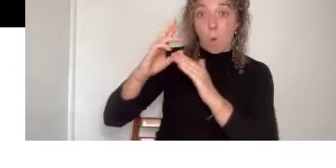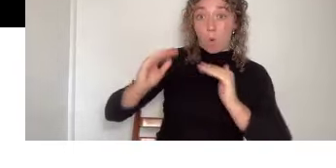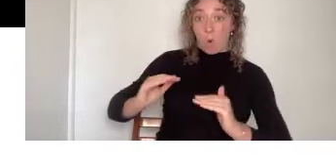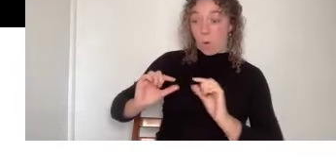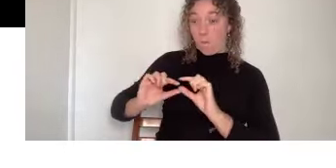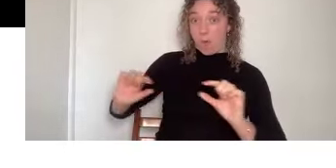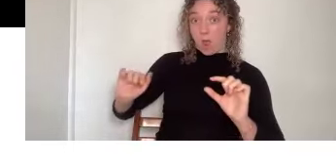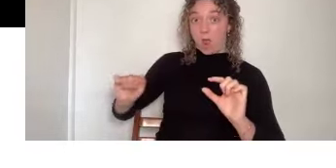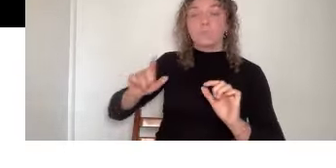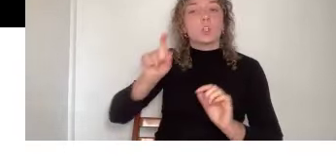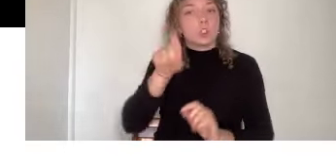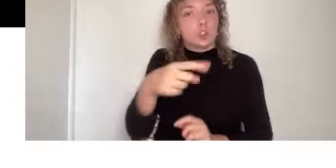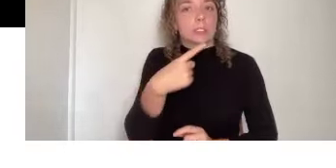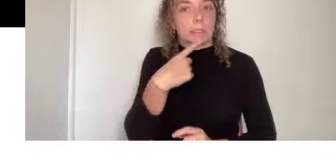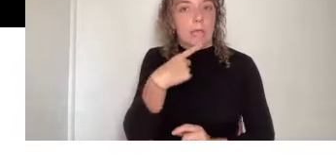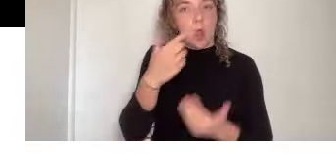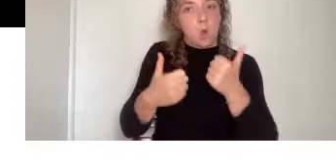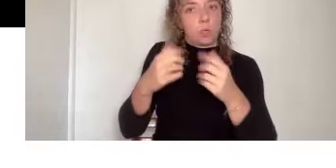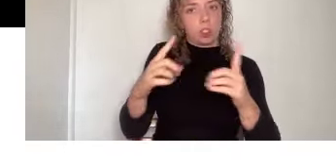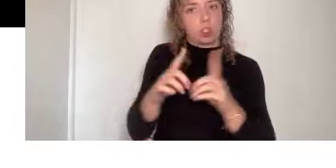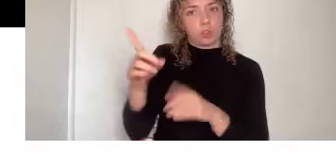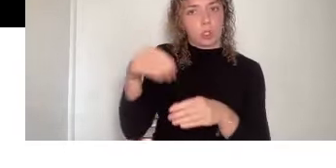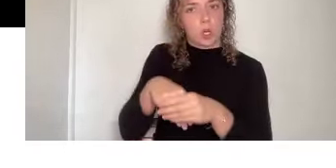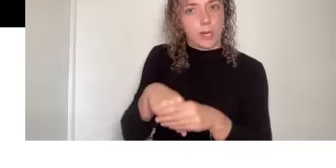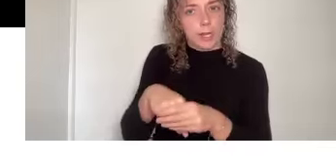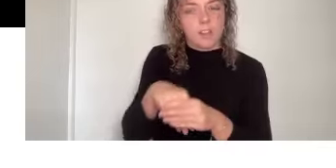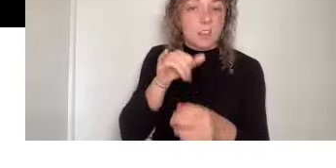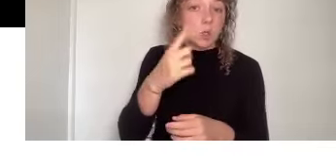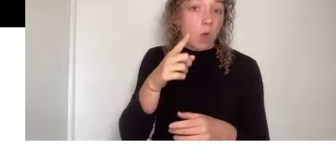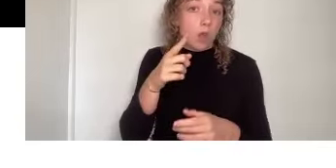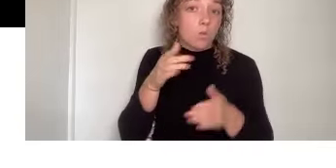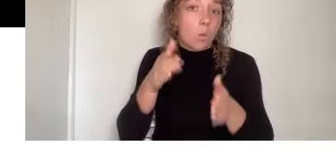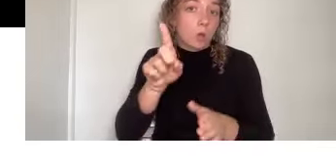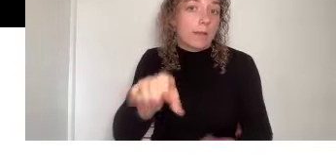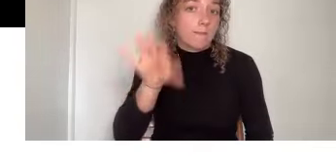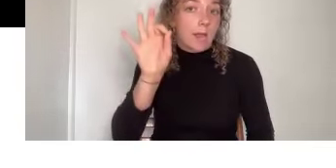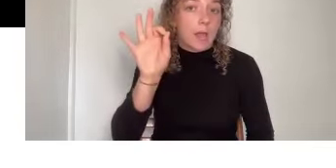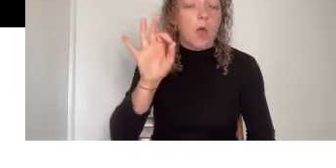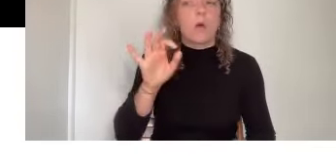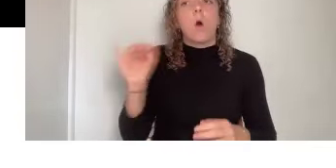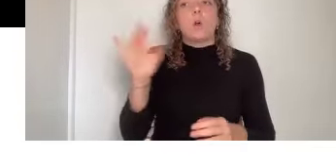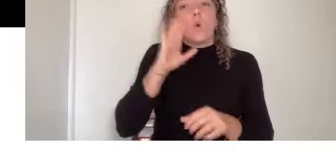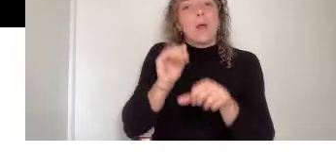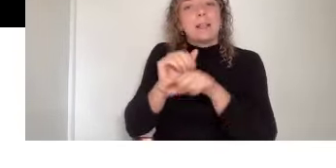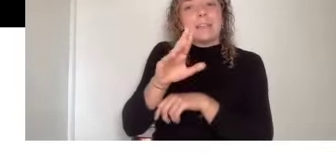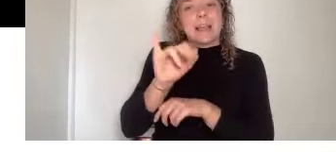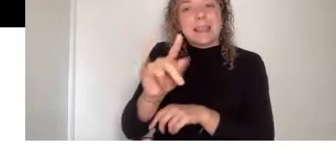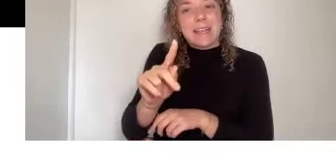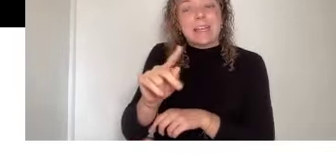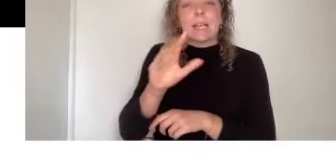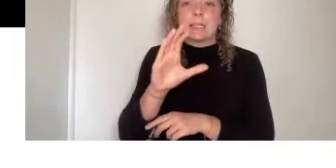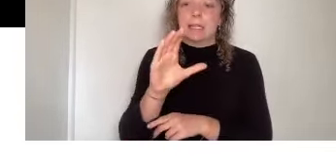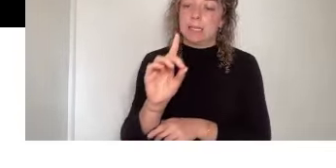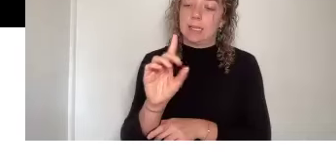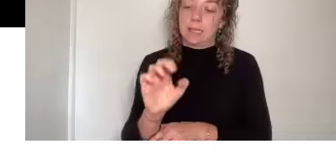it should say the school district. So that's one way you could find out. We're also going to send out a link to CDE, the